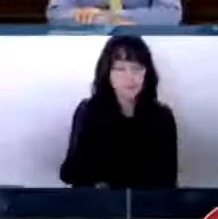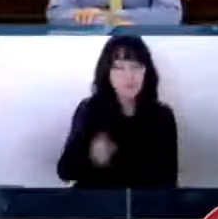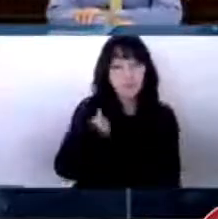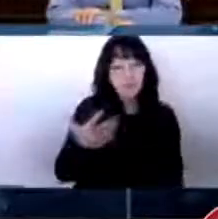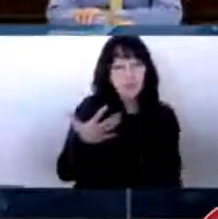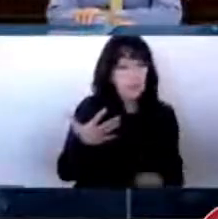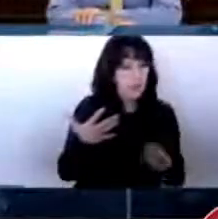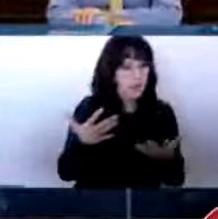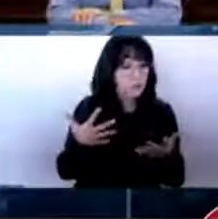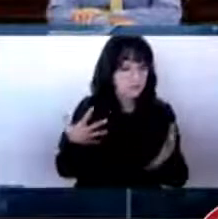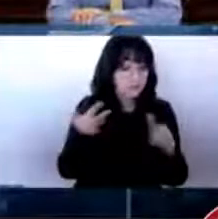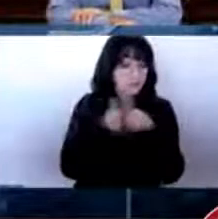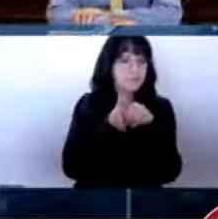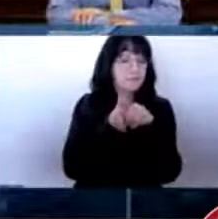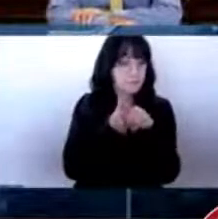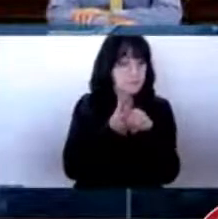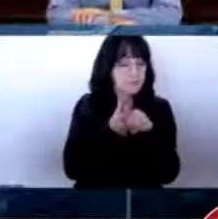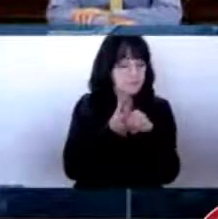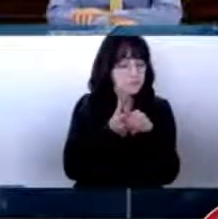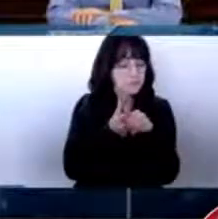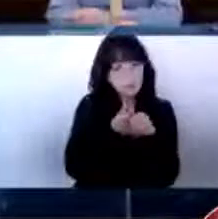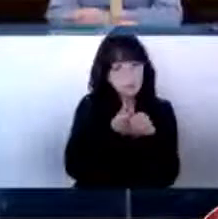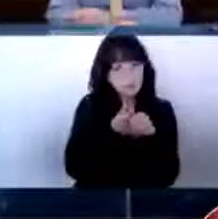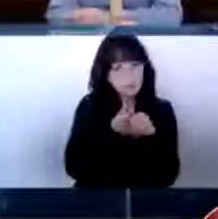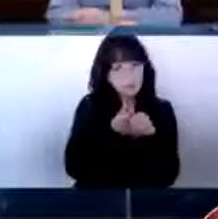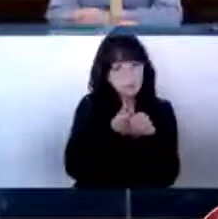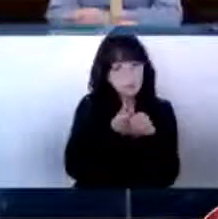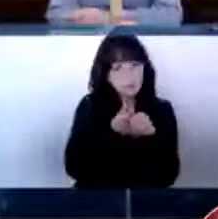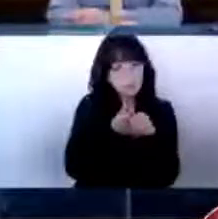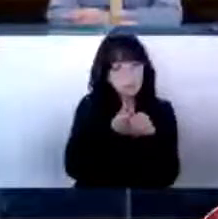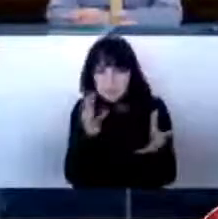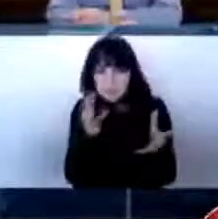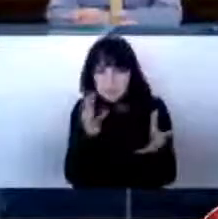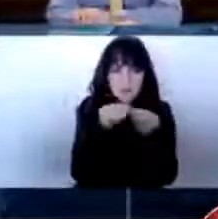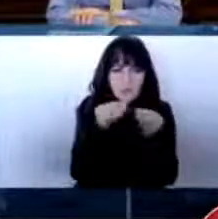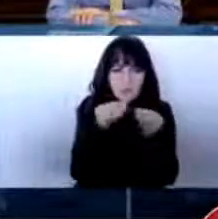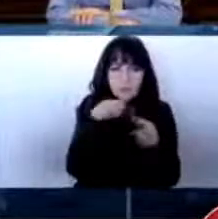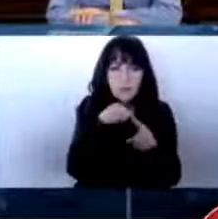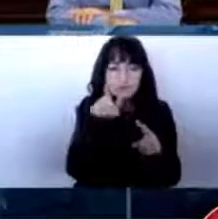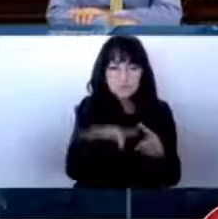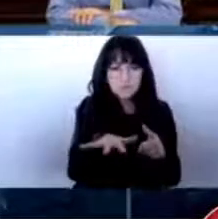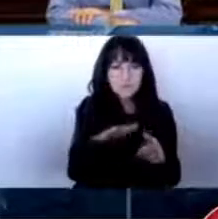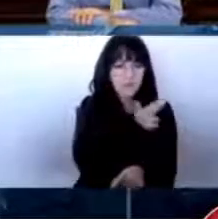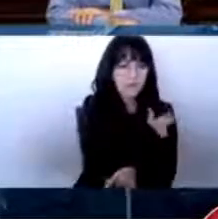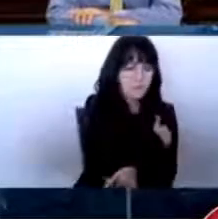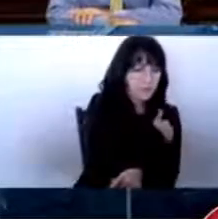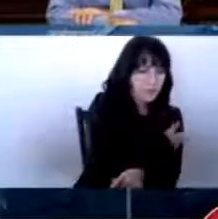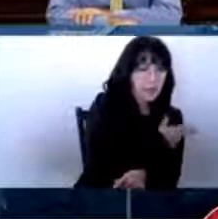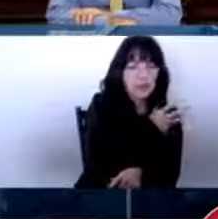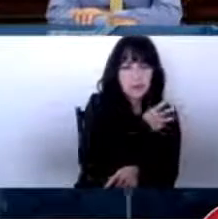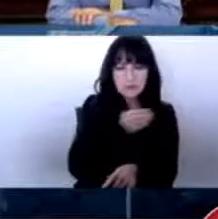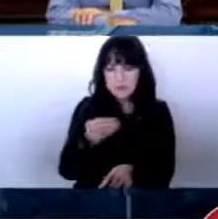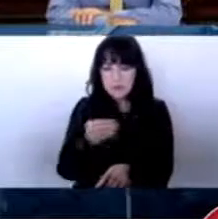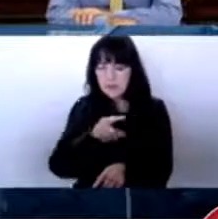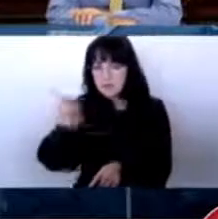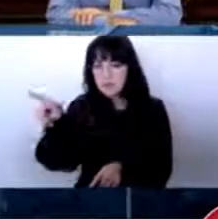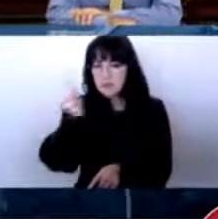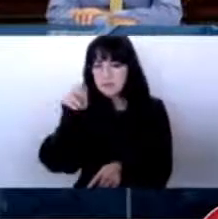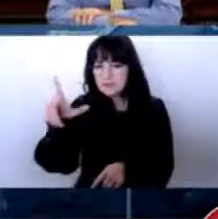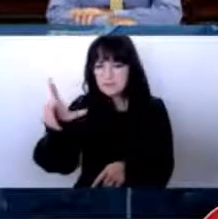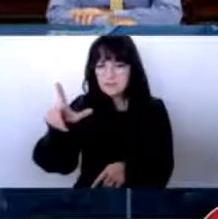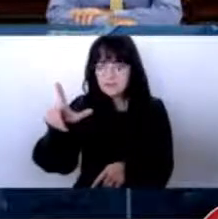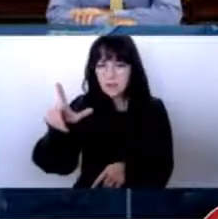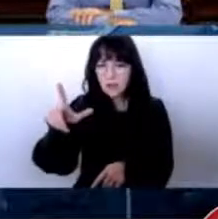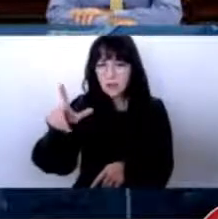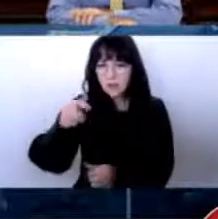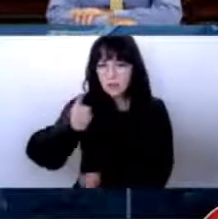we talked about capacity, and the Delaware National Guard will help with that. Just from talking to hospital leaders, they have said